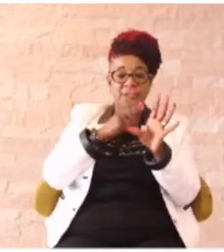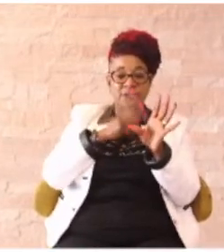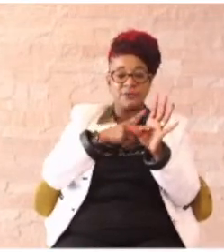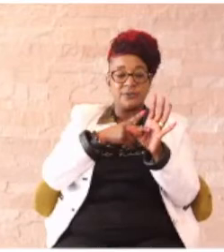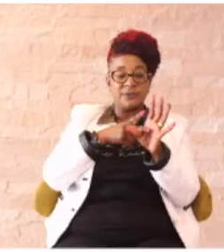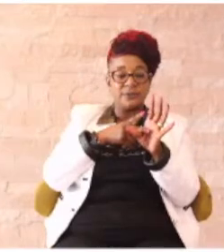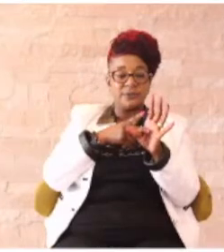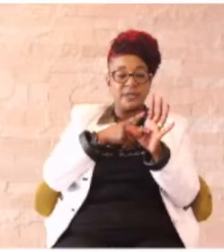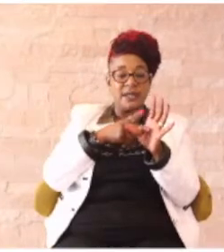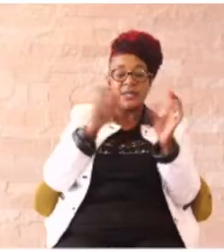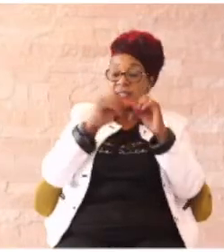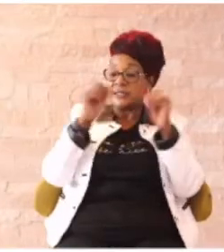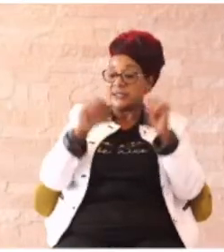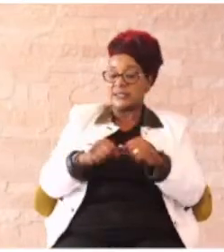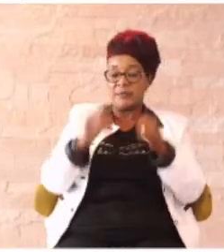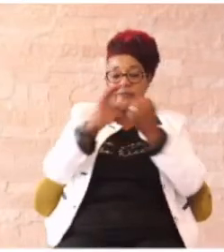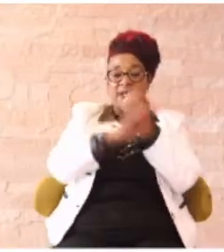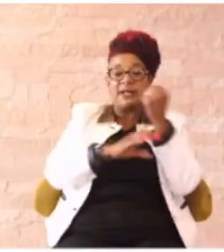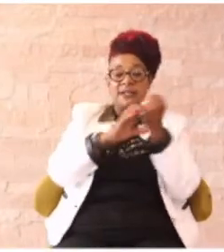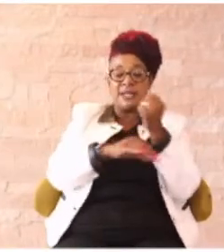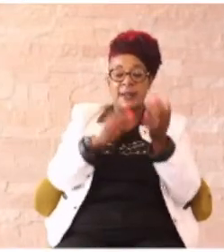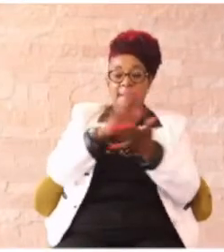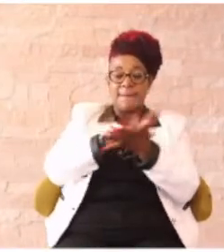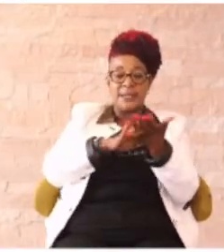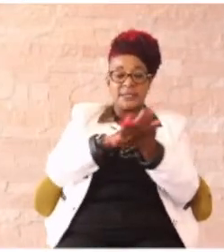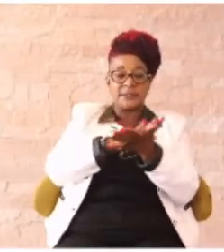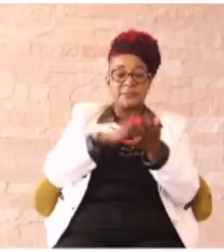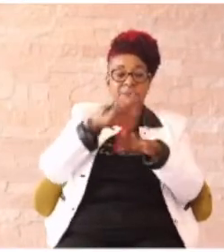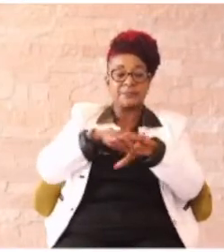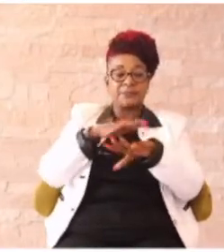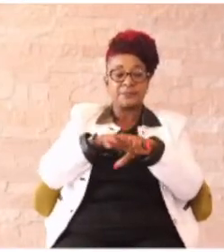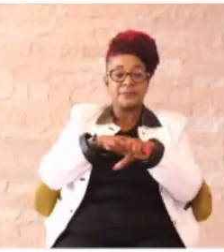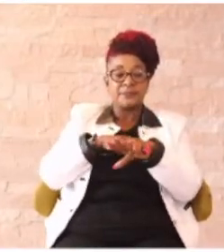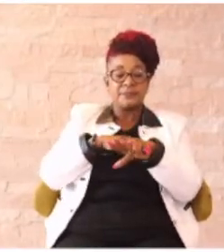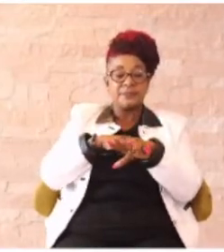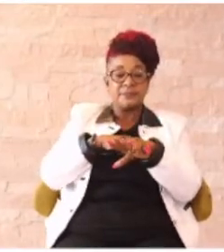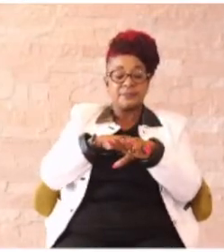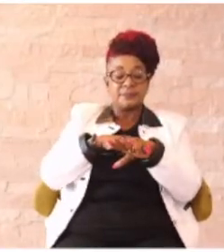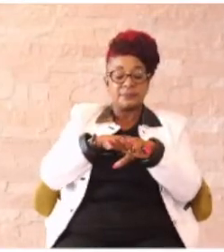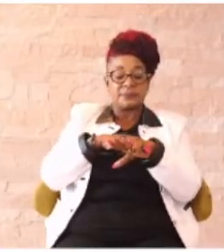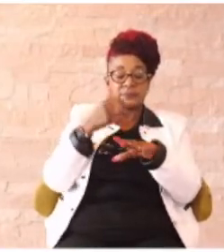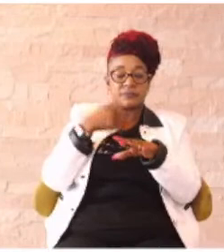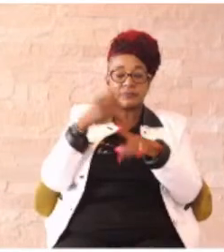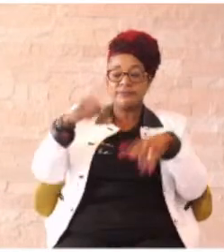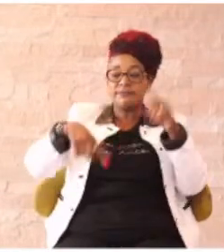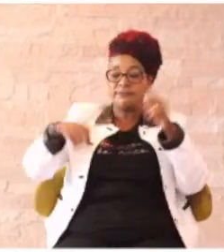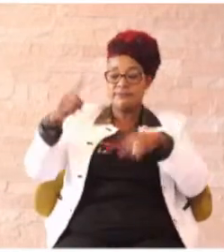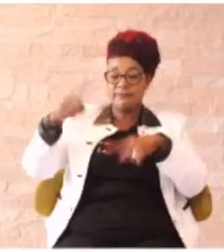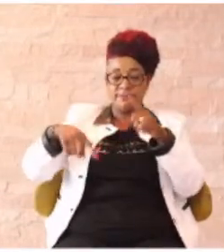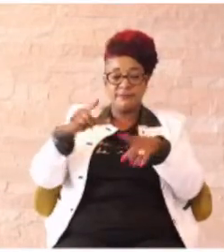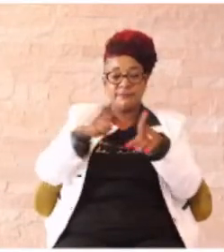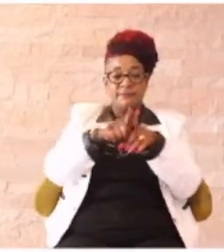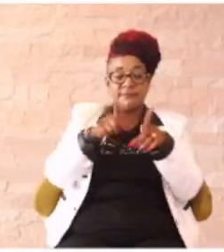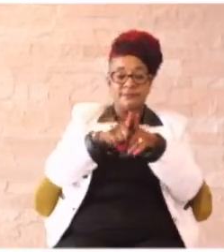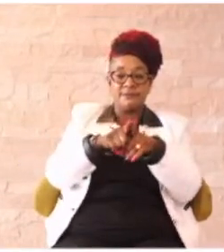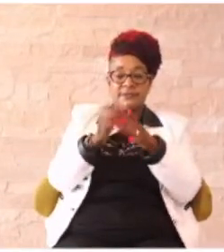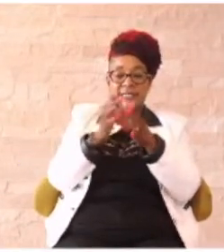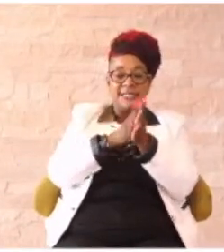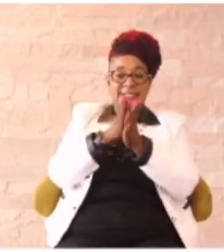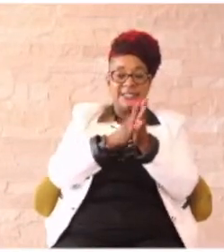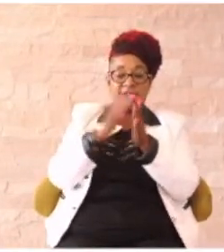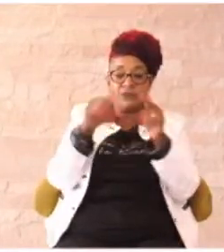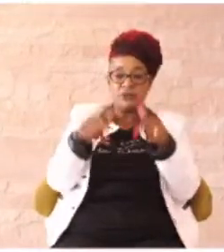of country, but all in all, our reality is the same. What I exciting for